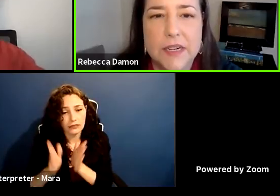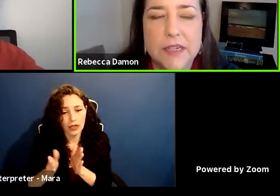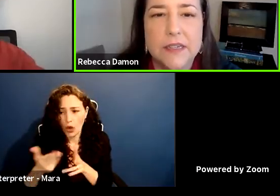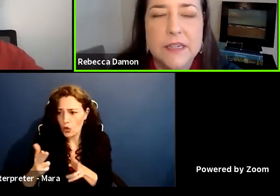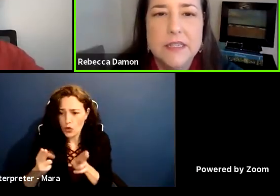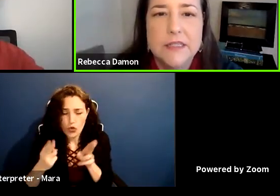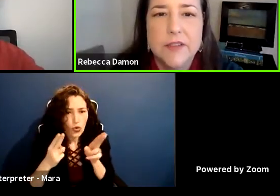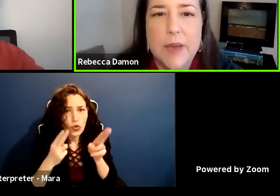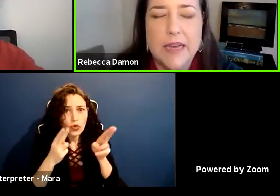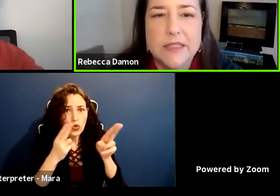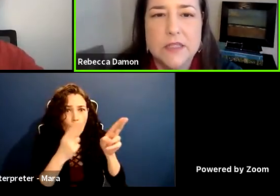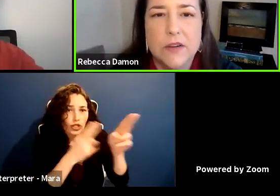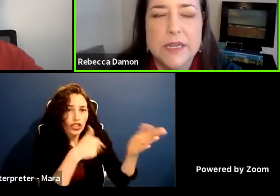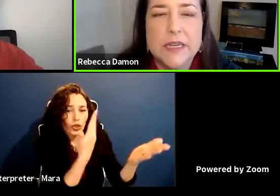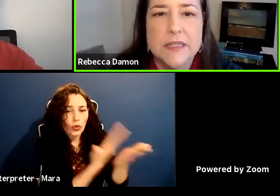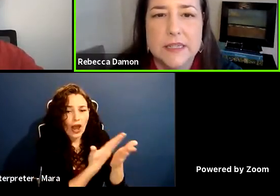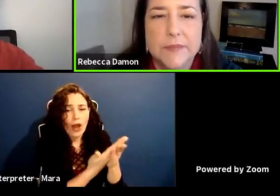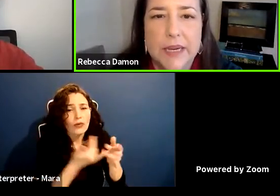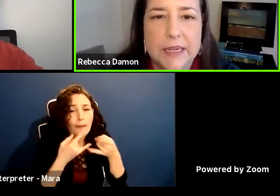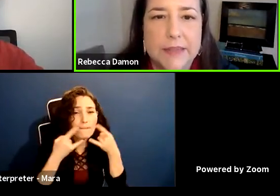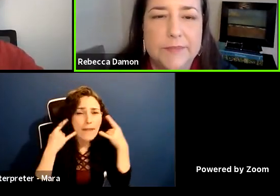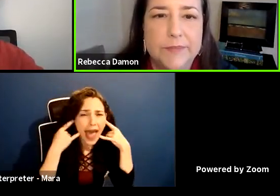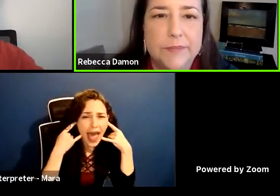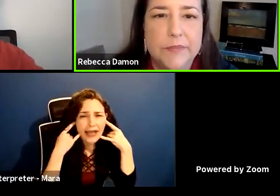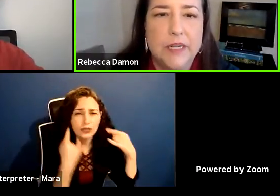to get their mask on because,